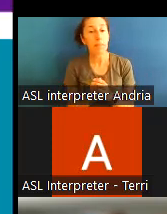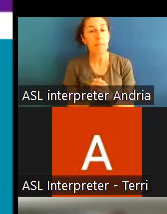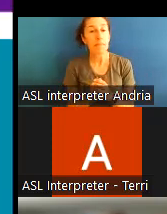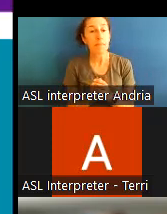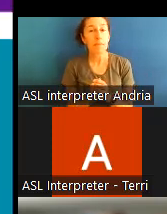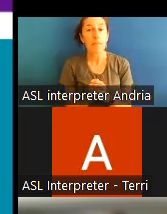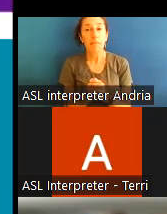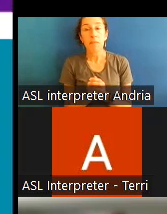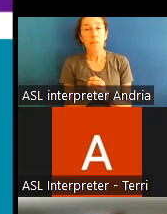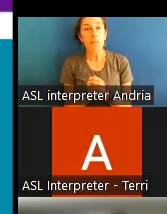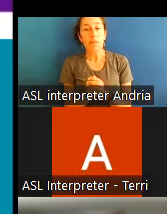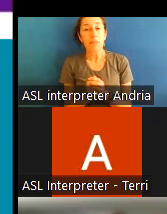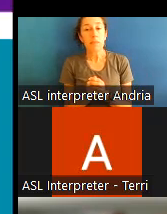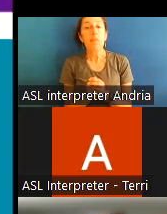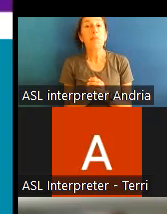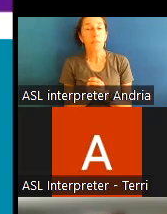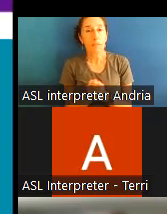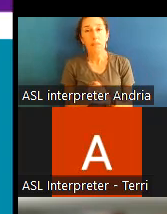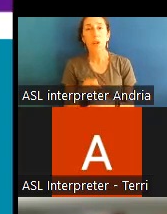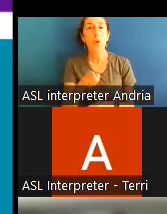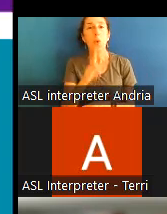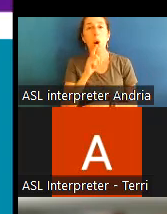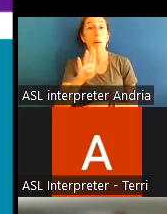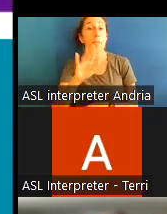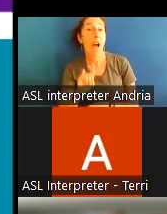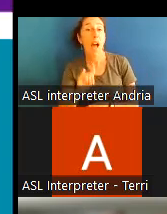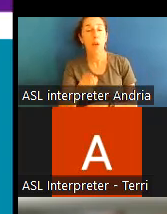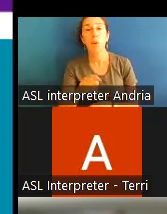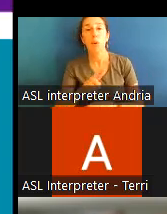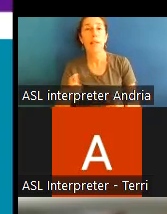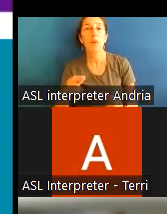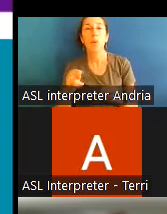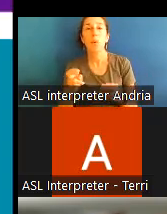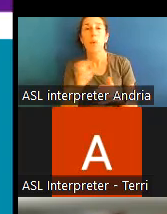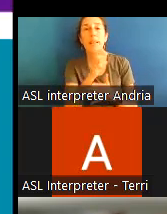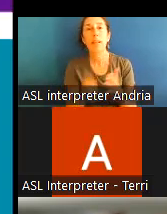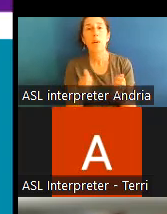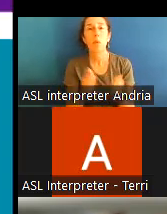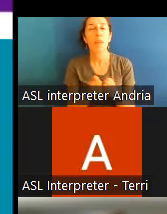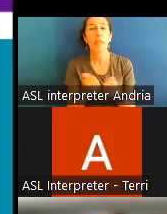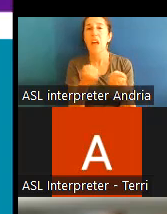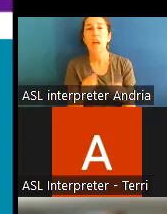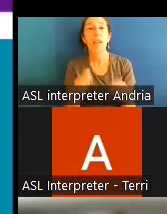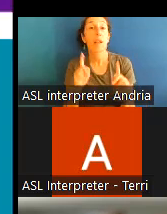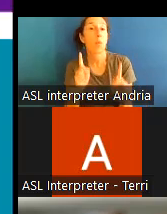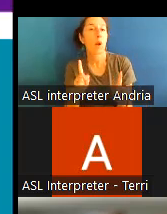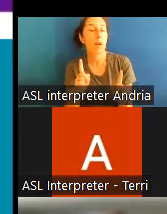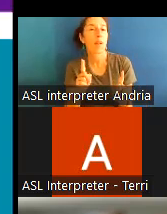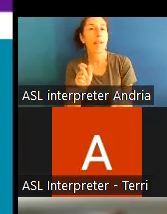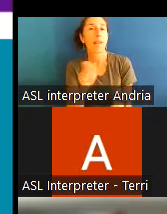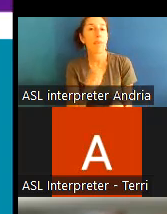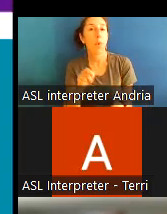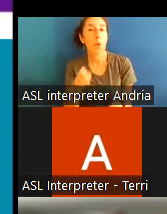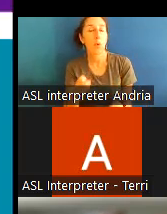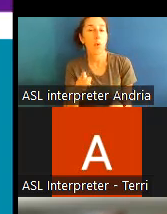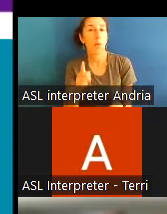well, you're bisexual, you'll sleep with anybody, you must want to sleep with me. None of which is true, of course. And it would